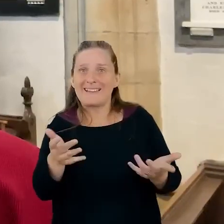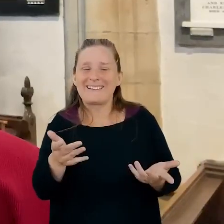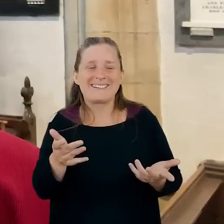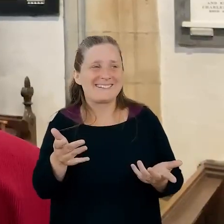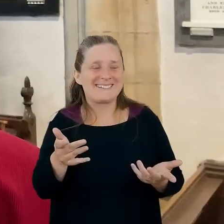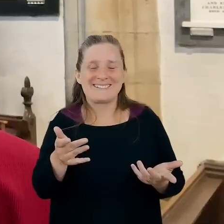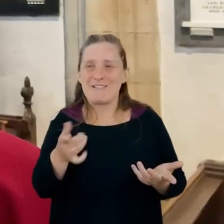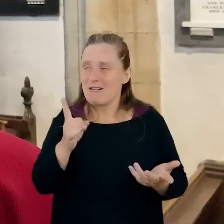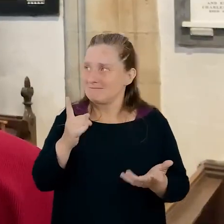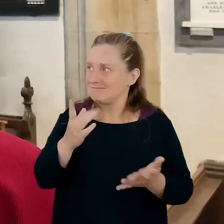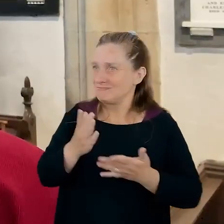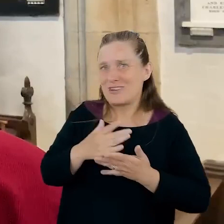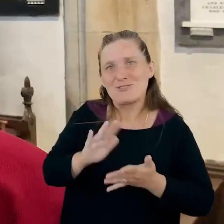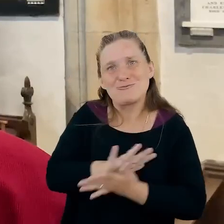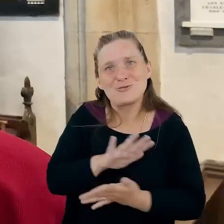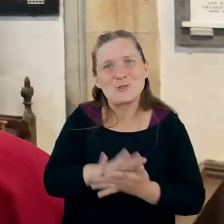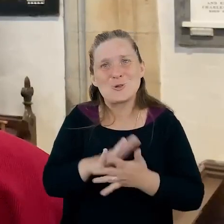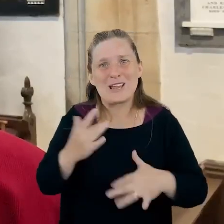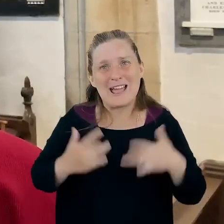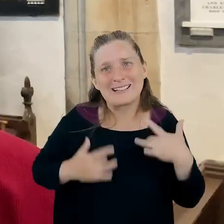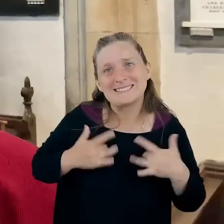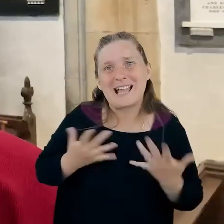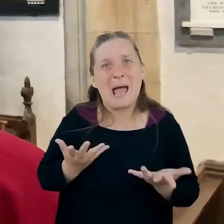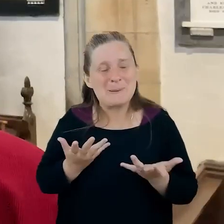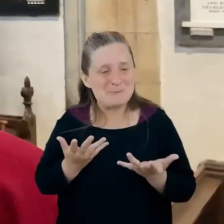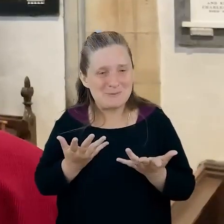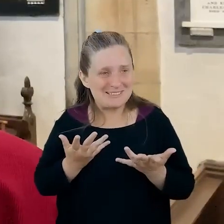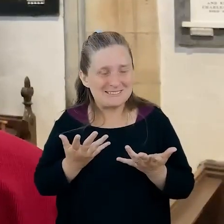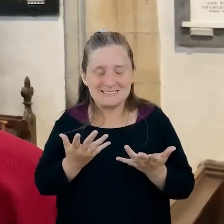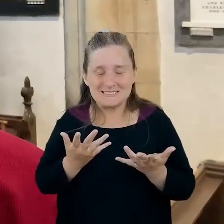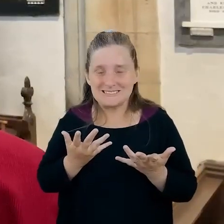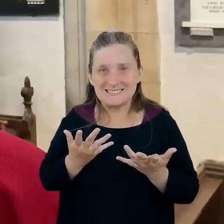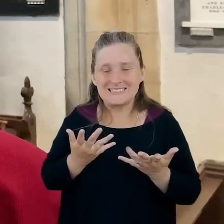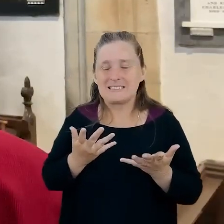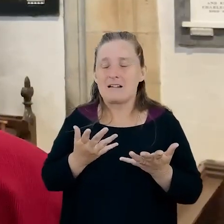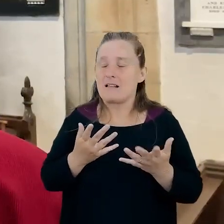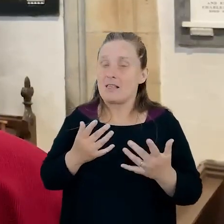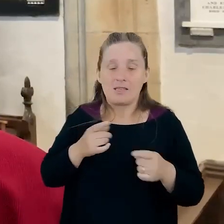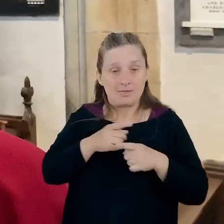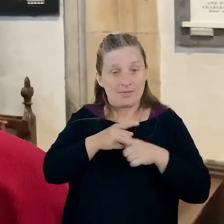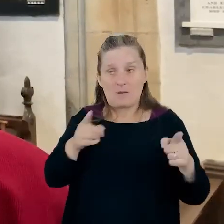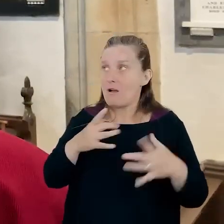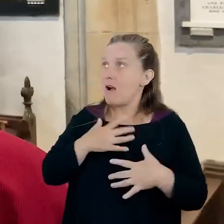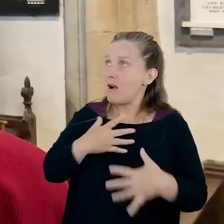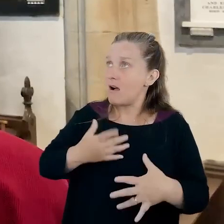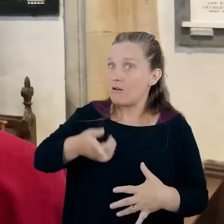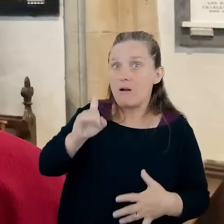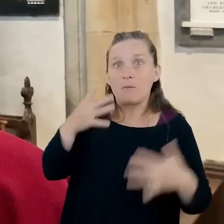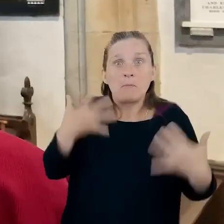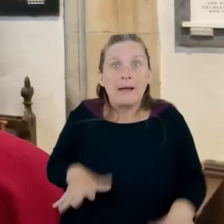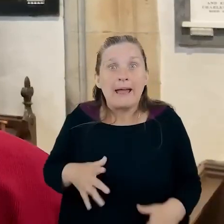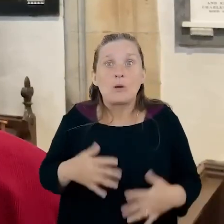He shares the joy and the excitement of the disciples. They were surprised by God and did amazing